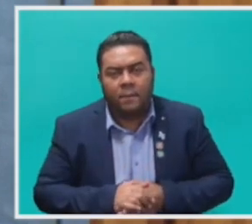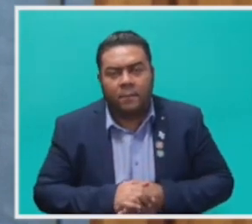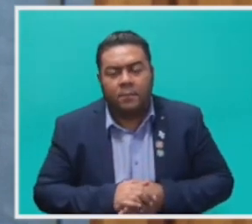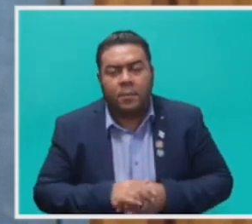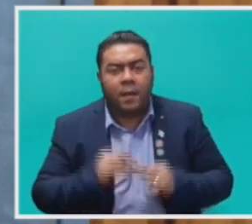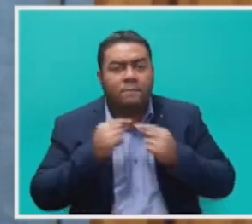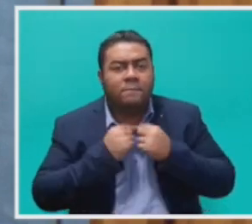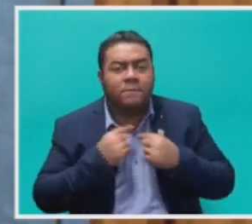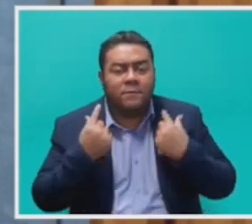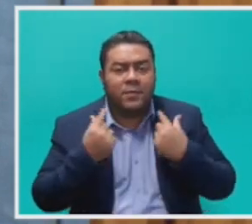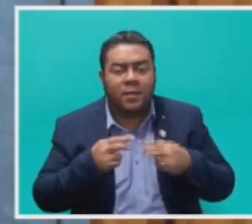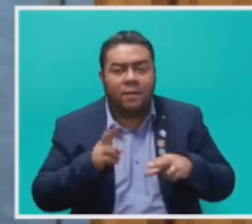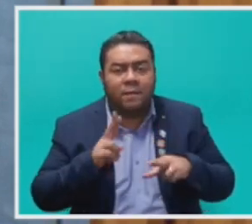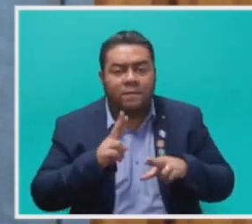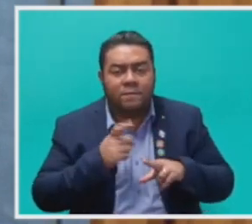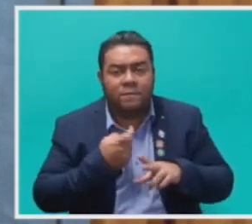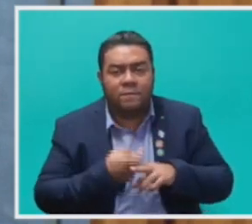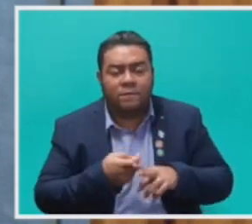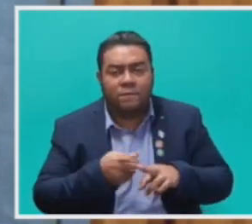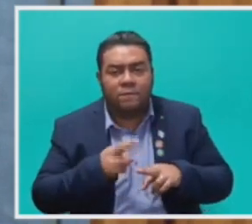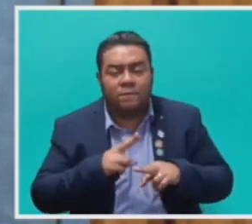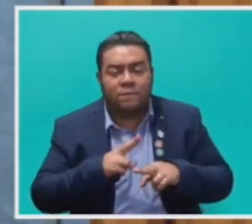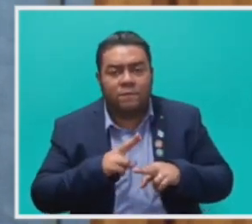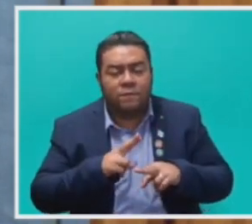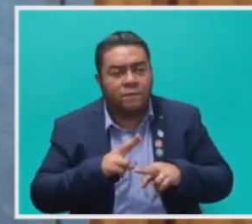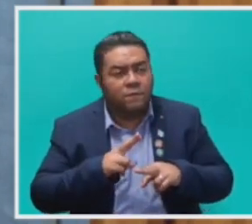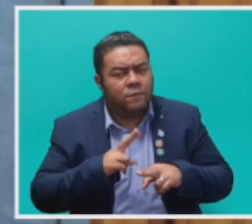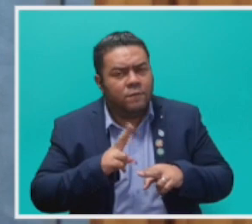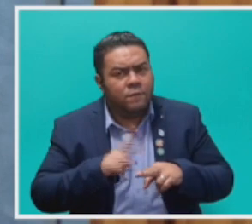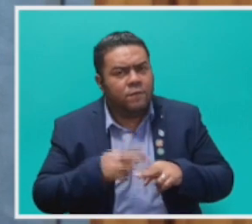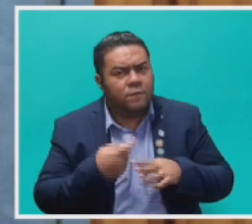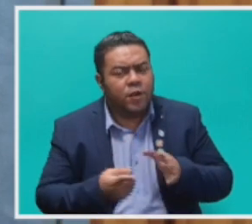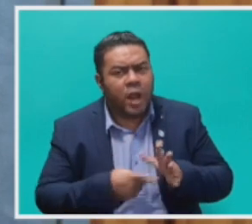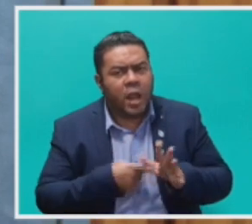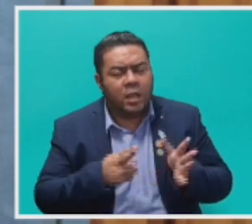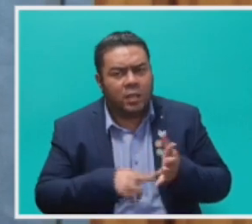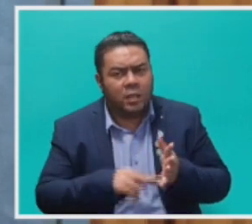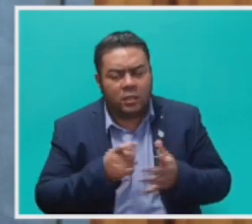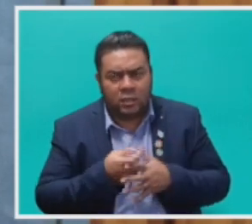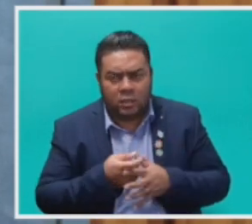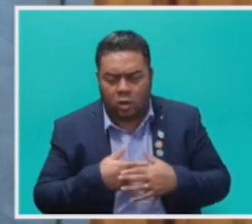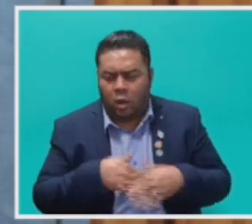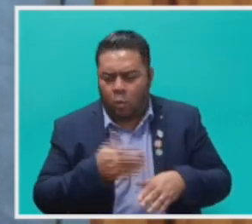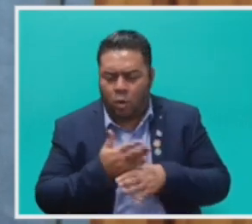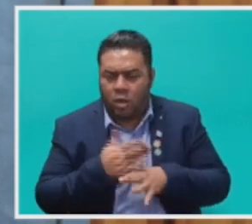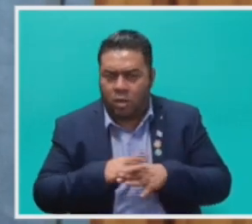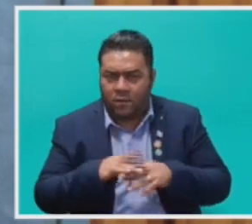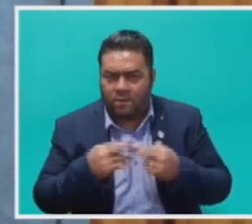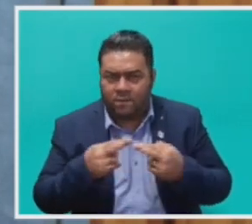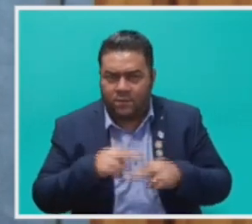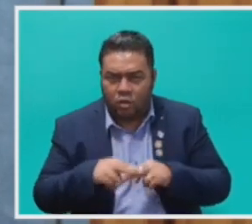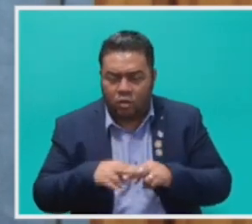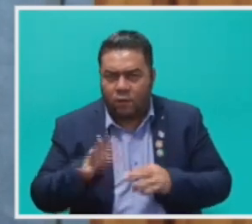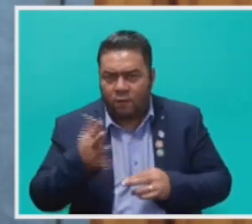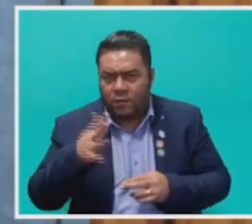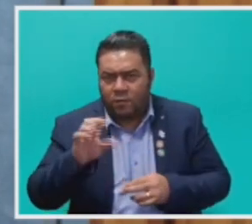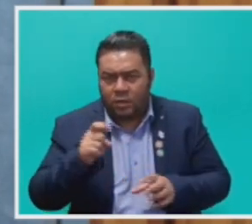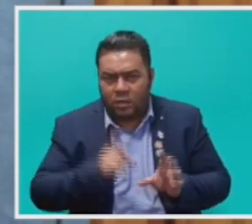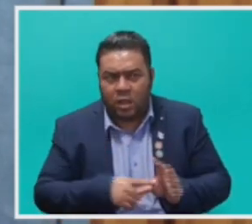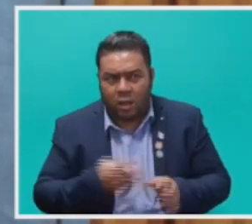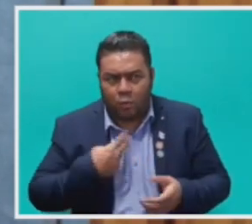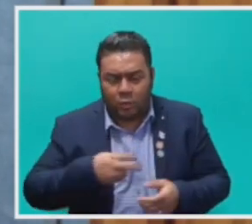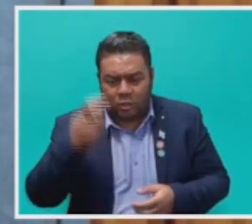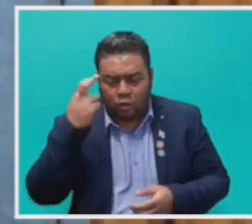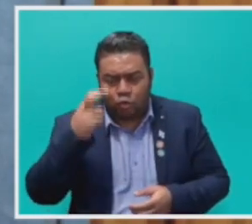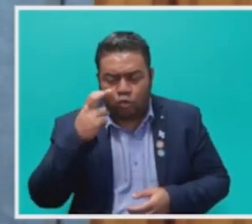an outstanding Colombian priest who has now been in Fiji for 50 years. Through this process, I was trained to be a